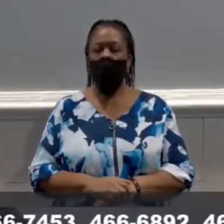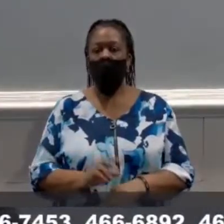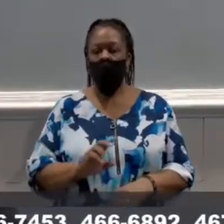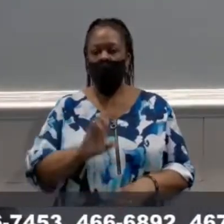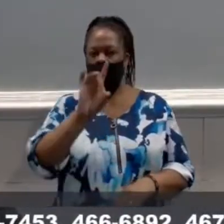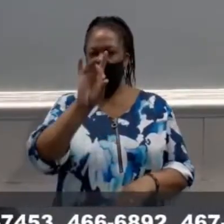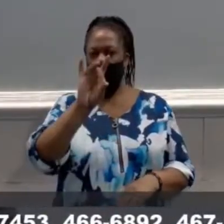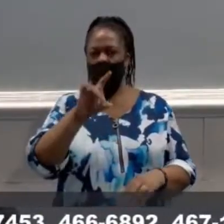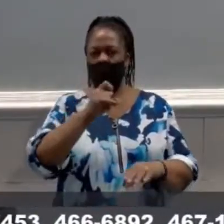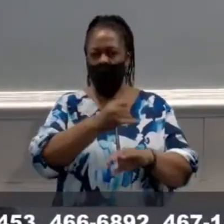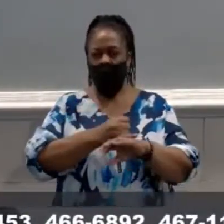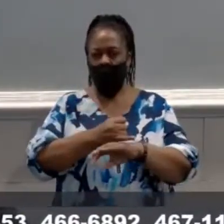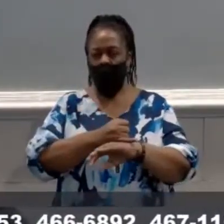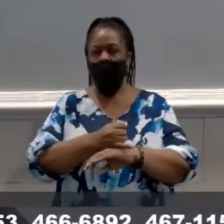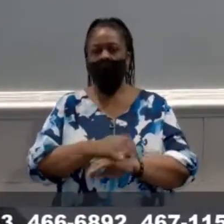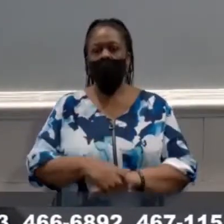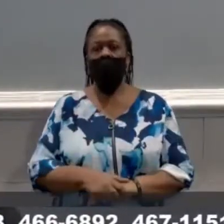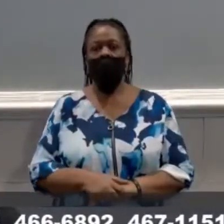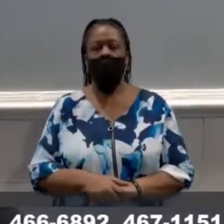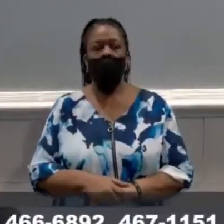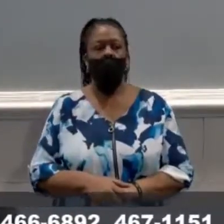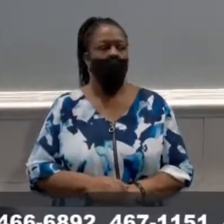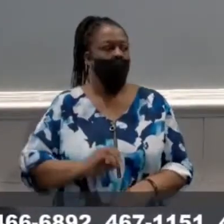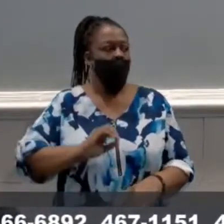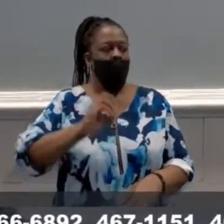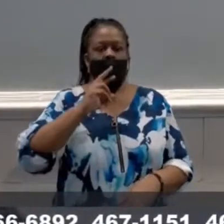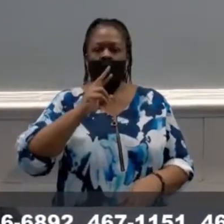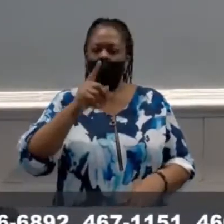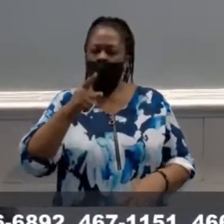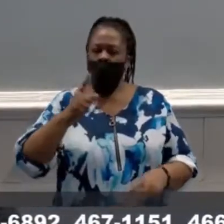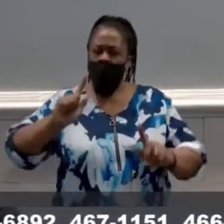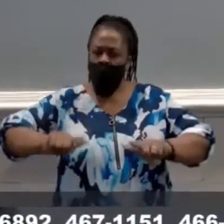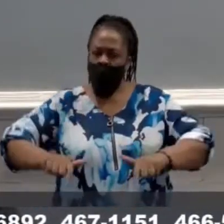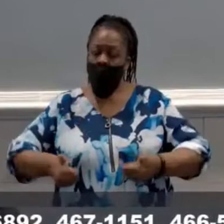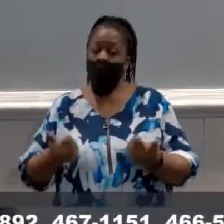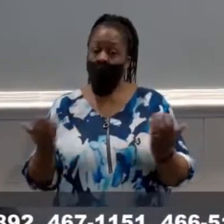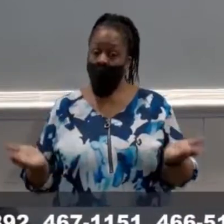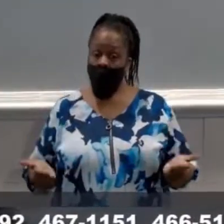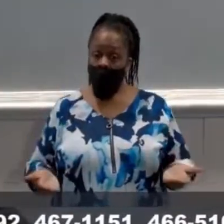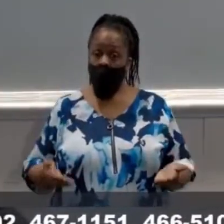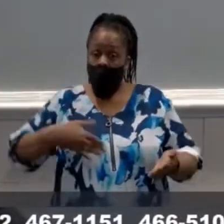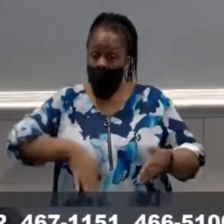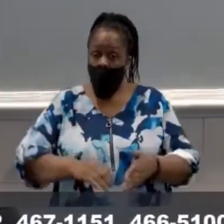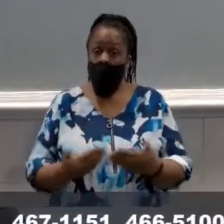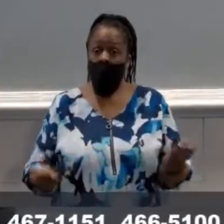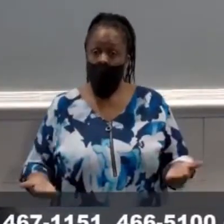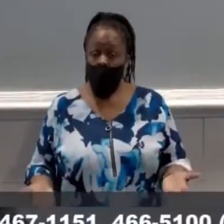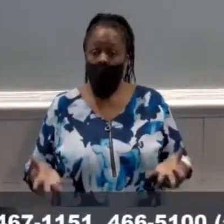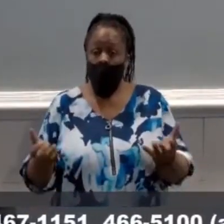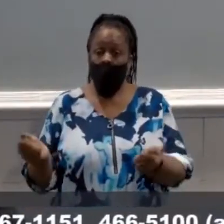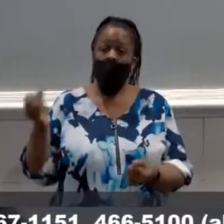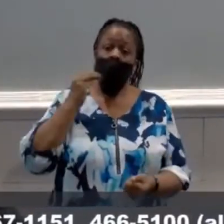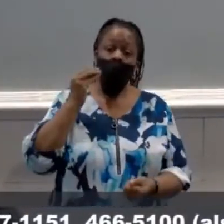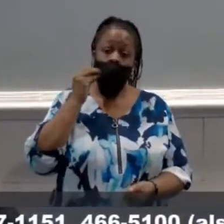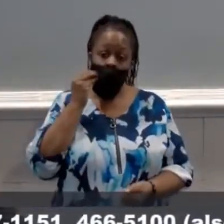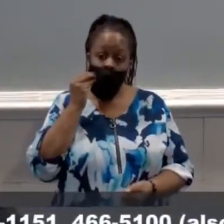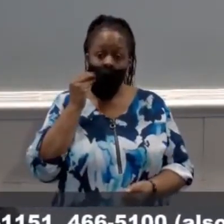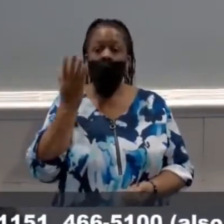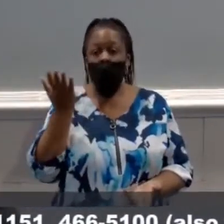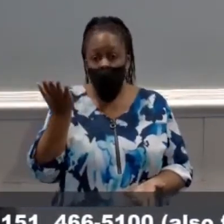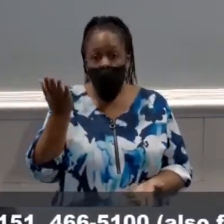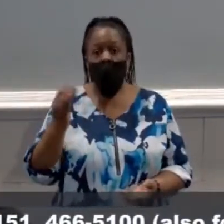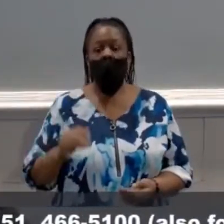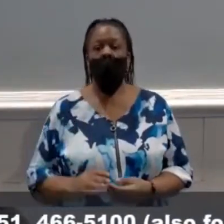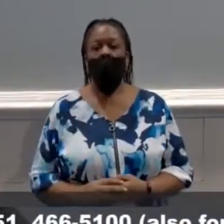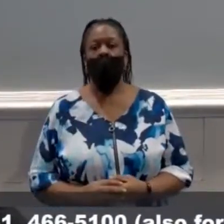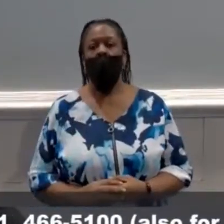an international tourist or international traveler? And once you've